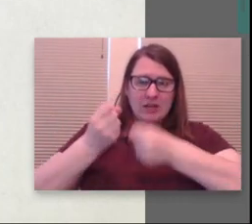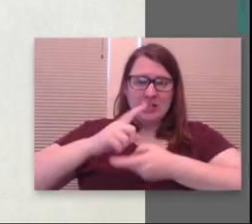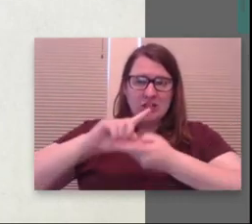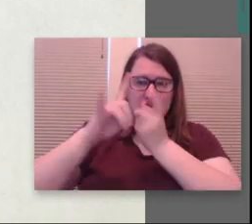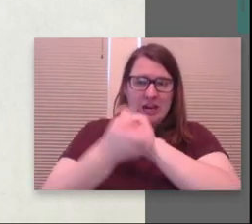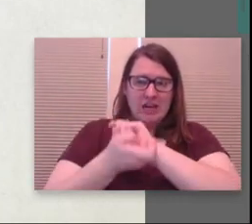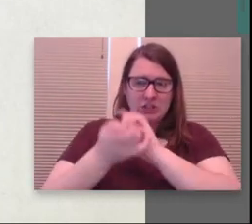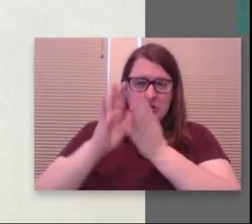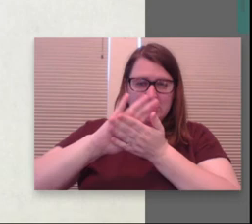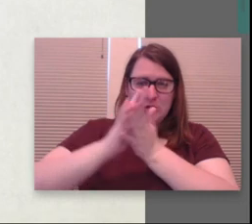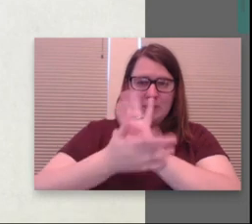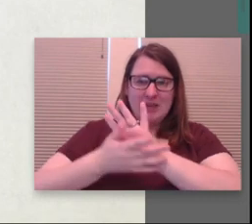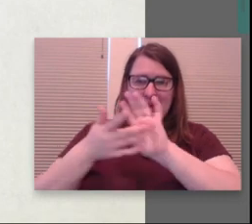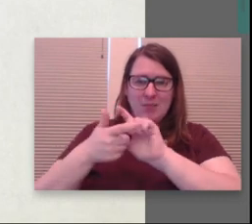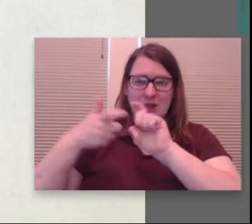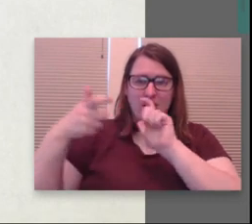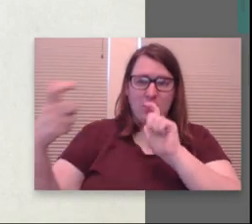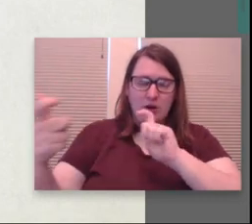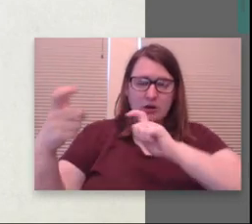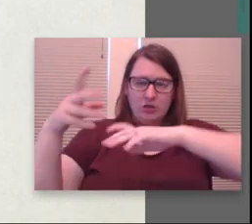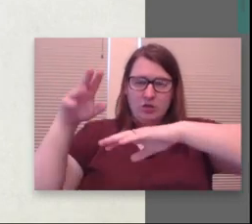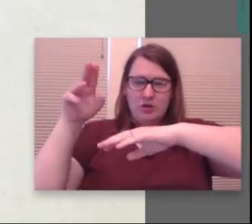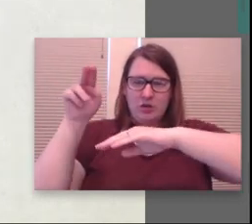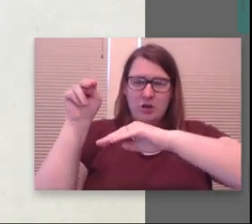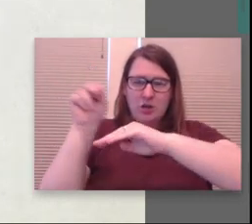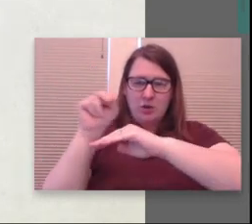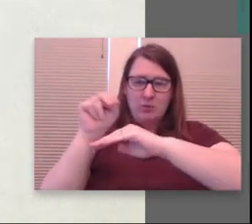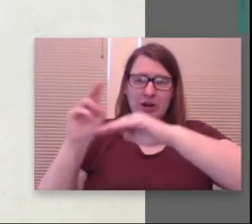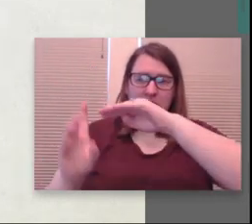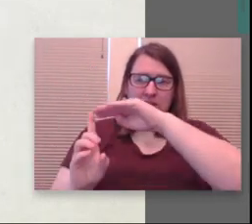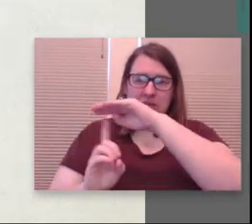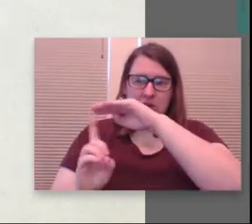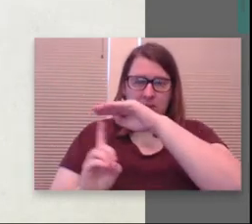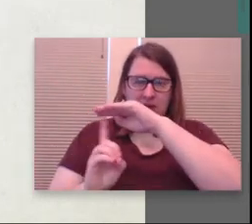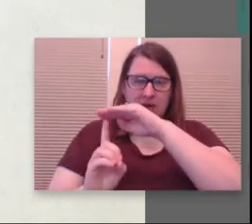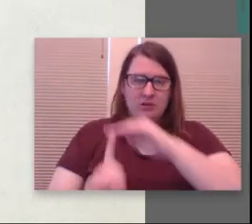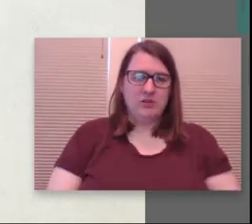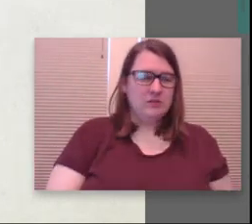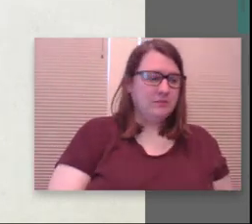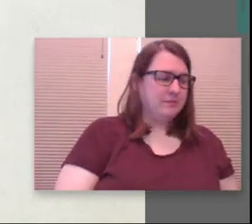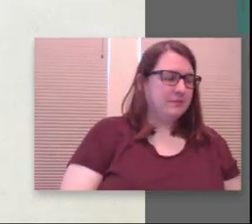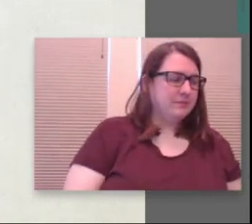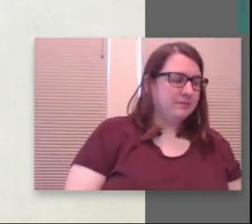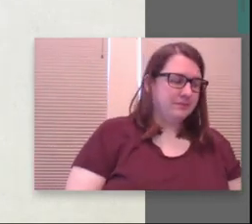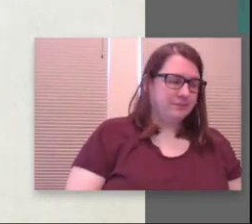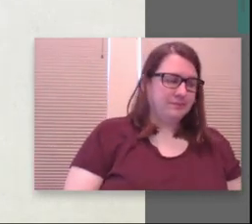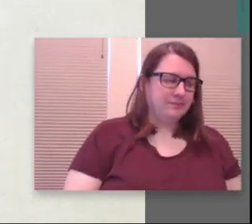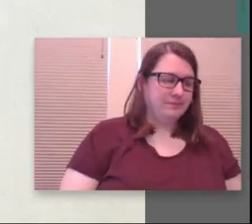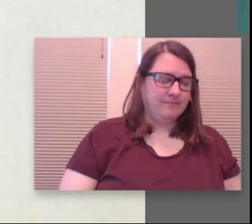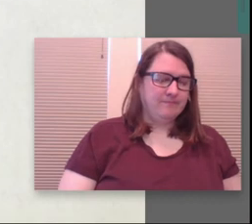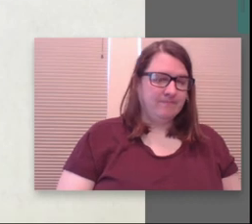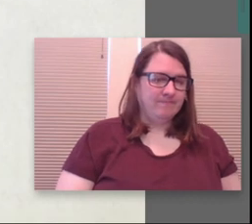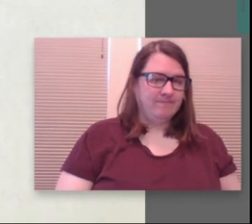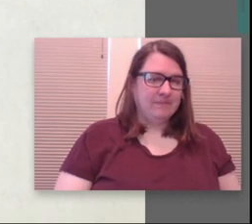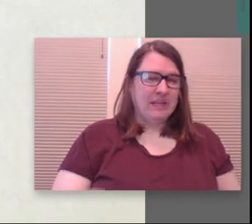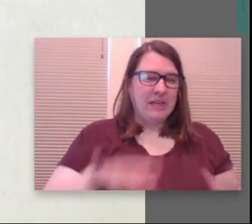smaller to change it to become larger numerators and denominators?